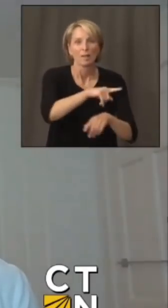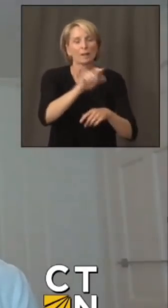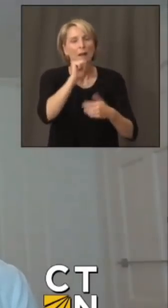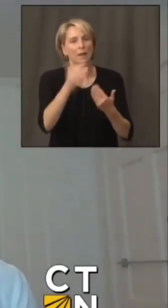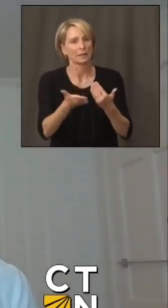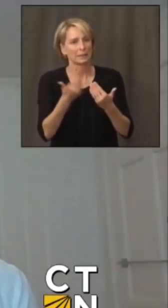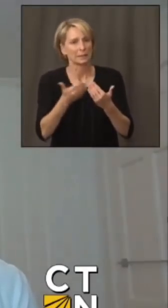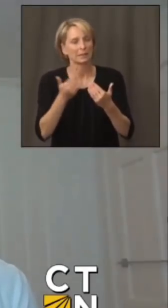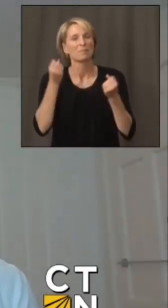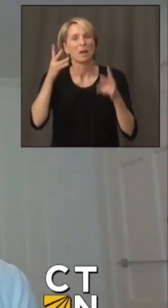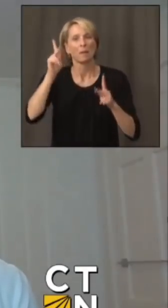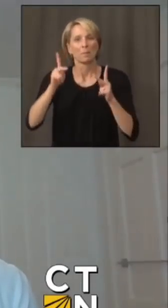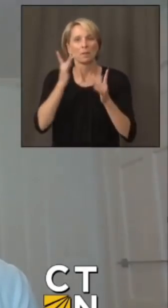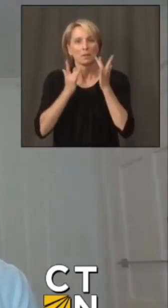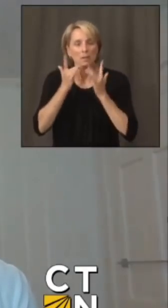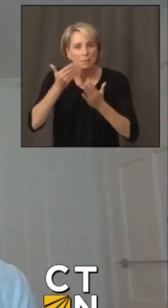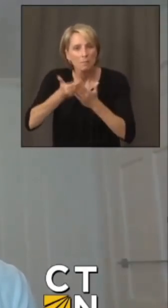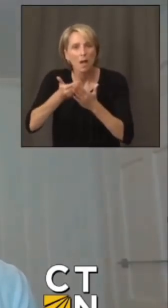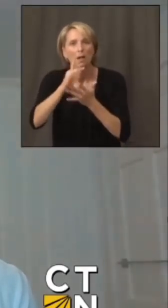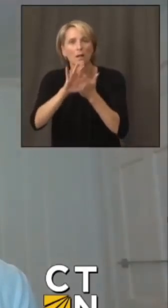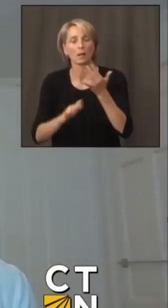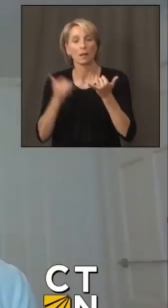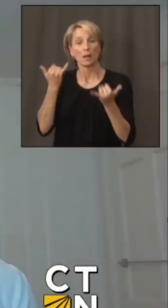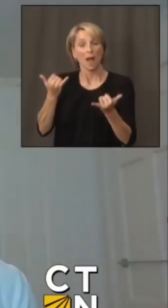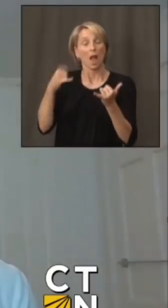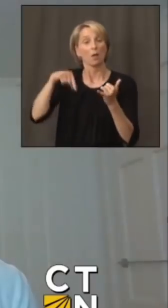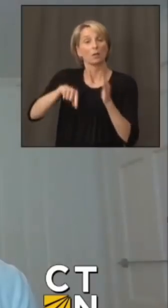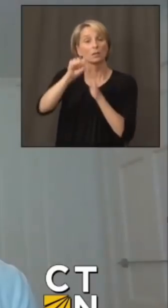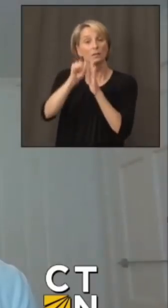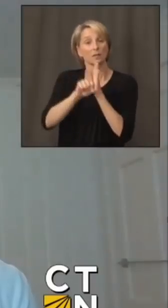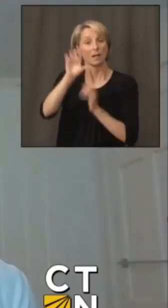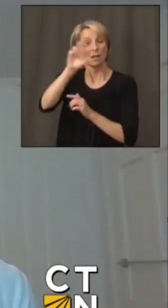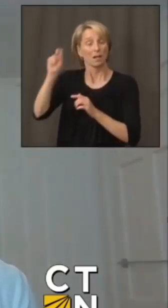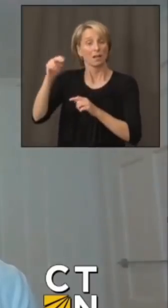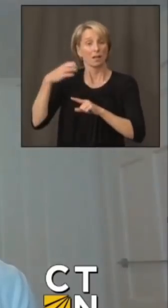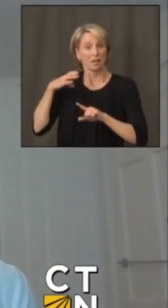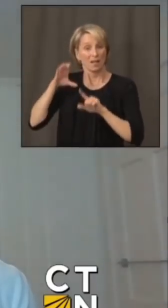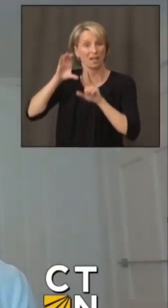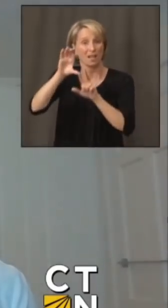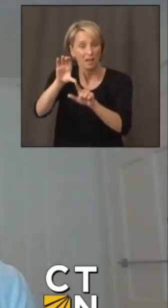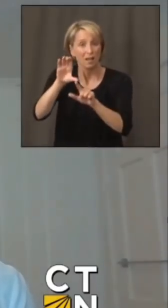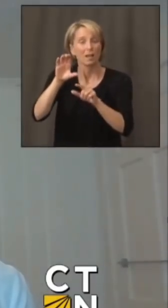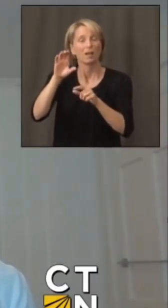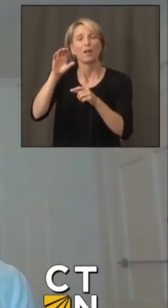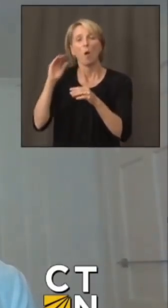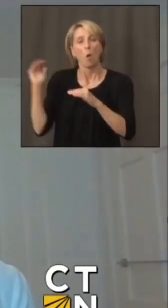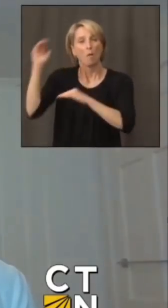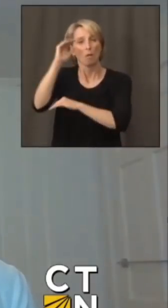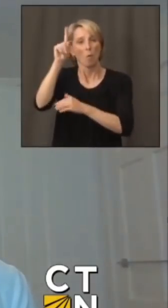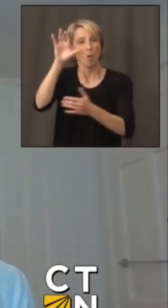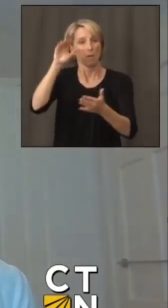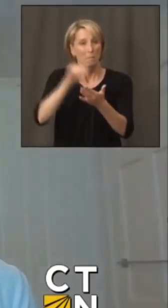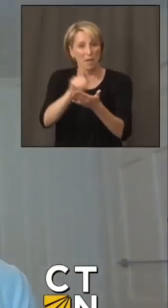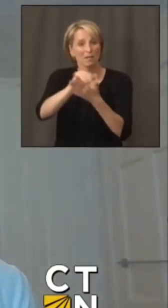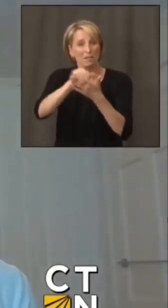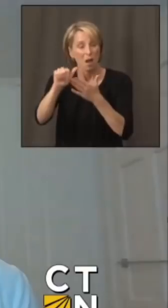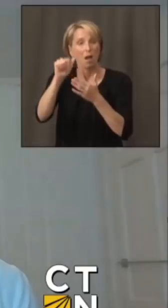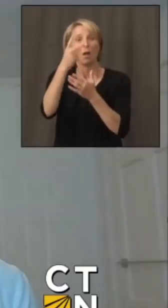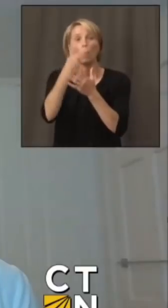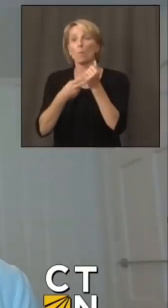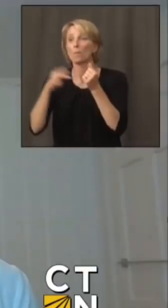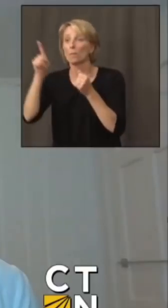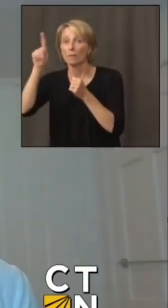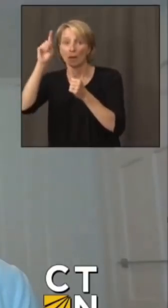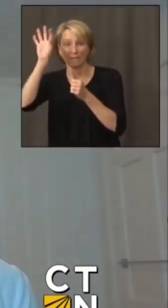state has invested more than $100 million in state and federal funds so far over COVID. And we're working